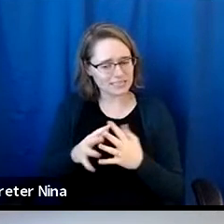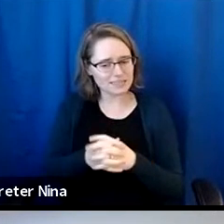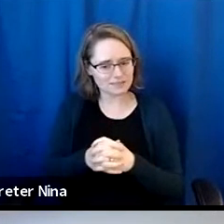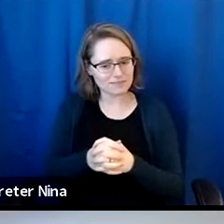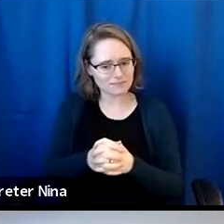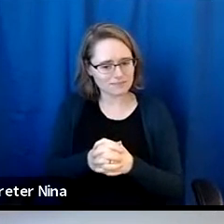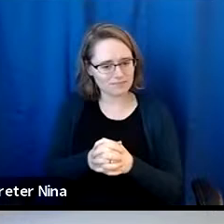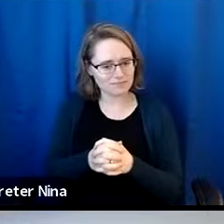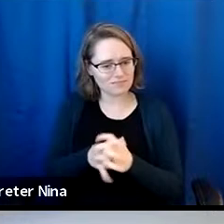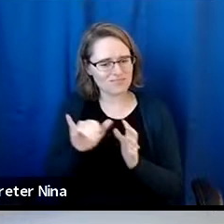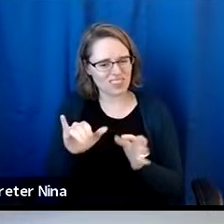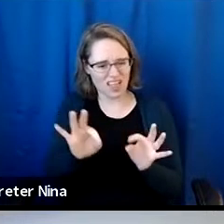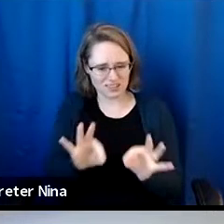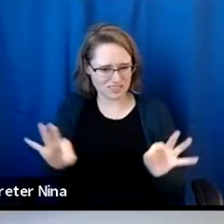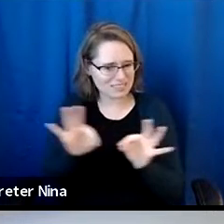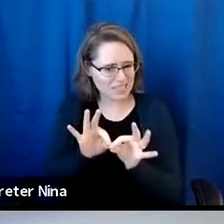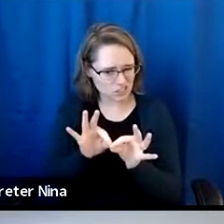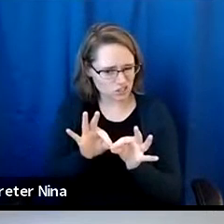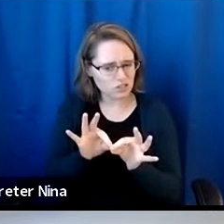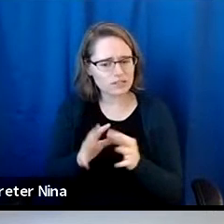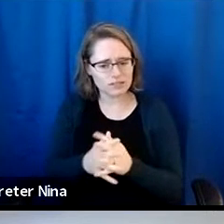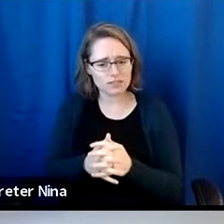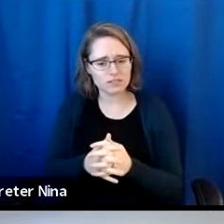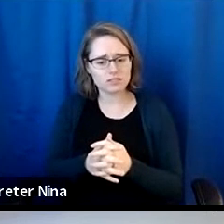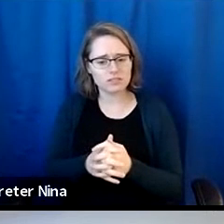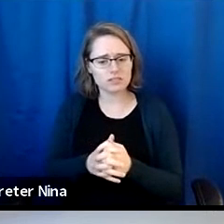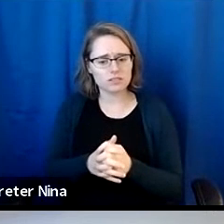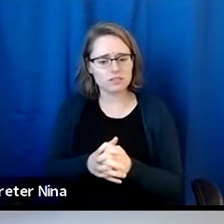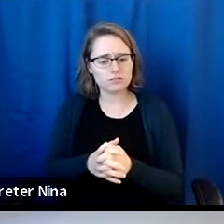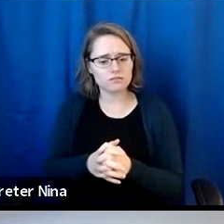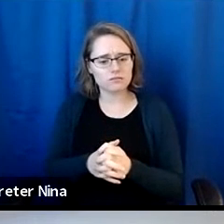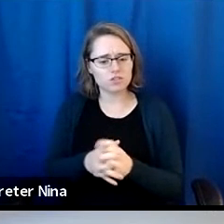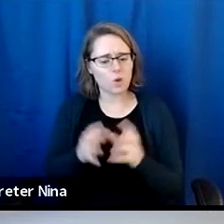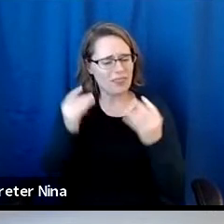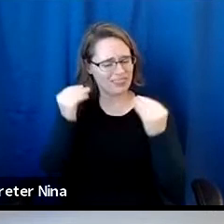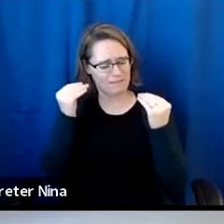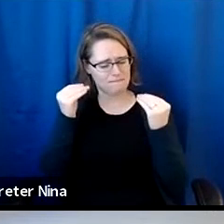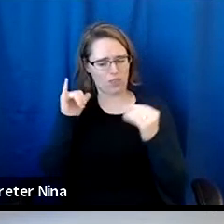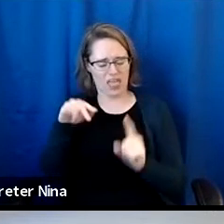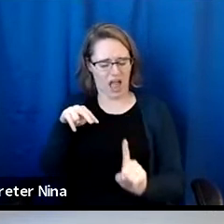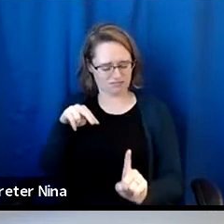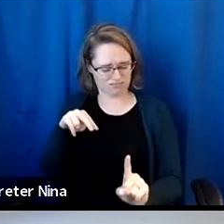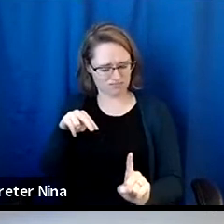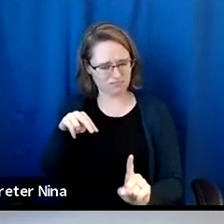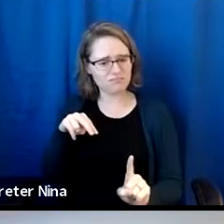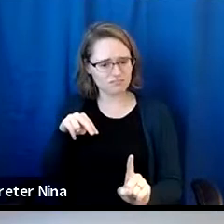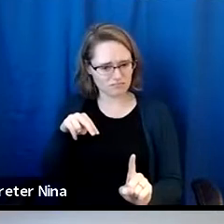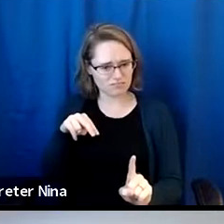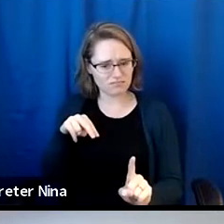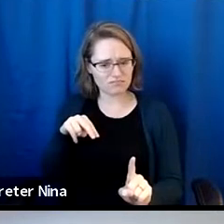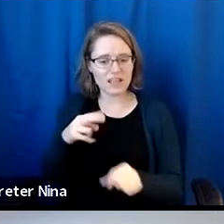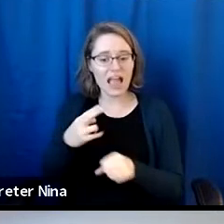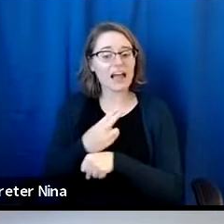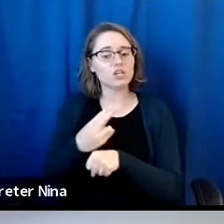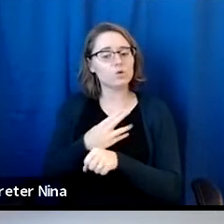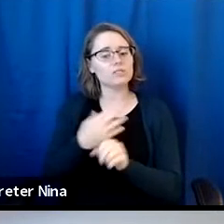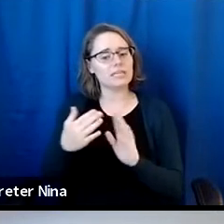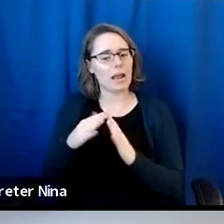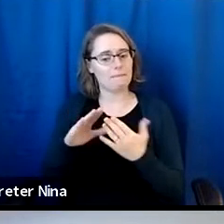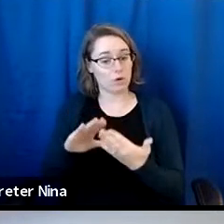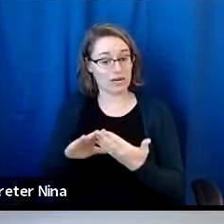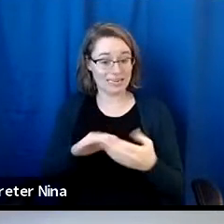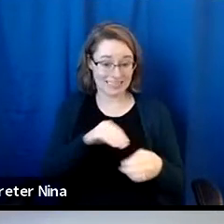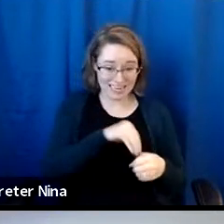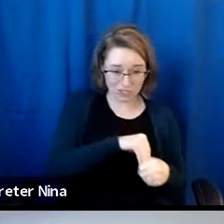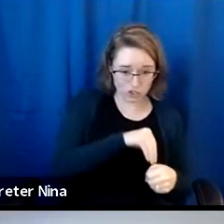an essential component. So when you look at that perspective, and I use community both in the